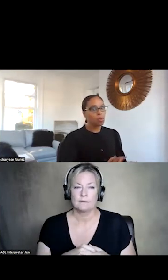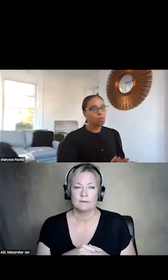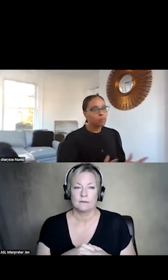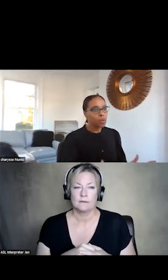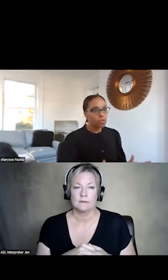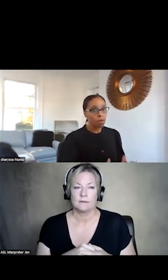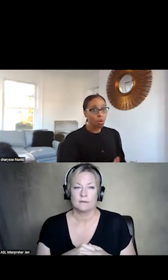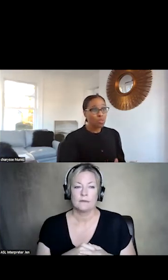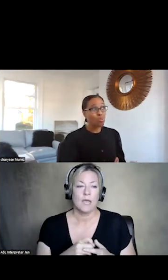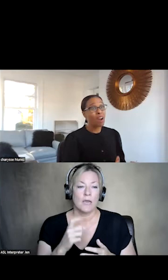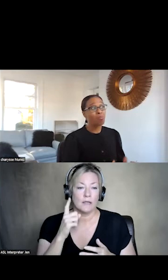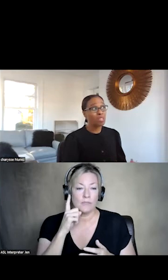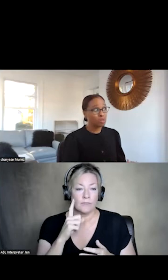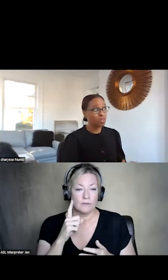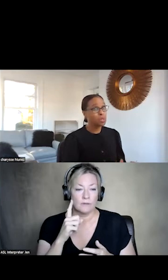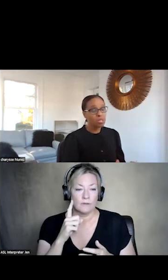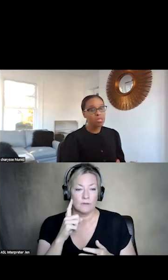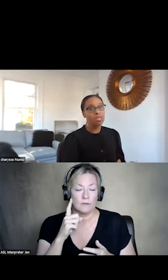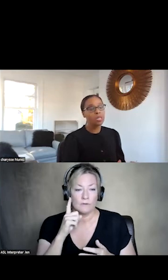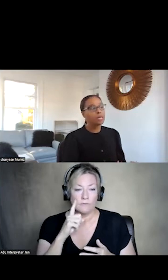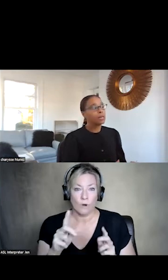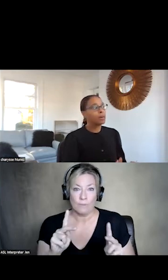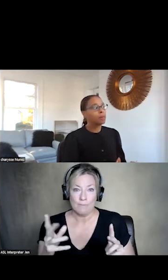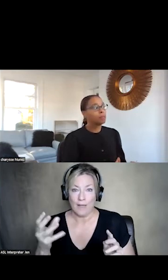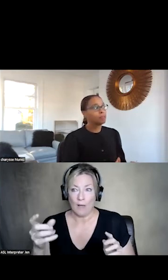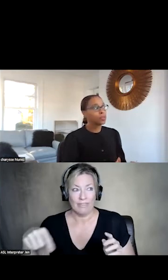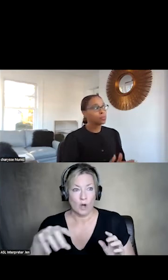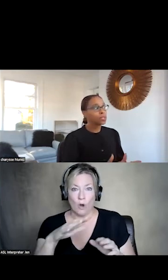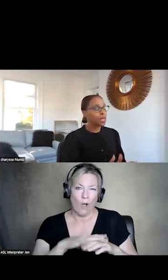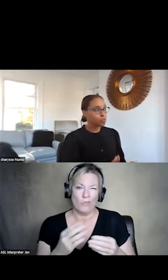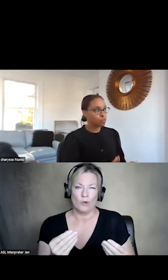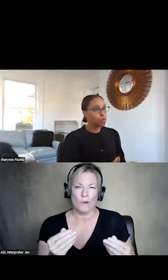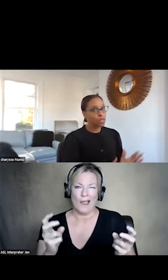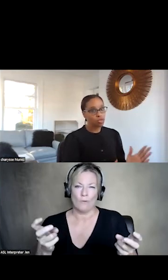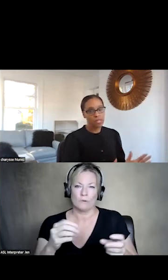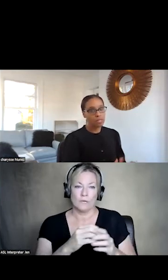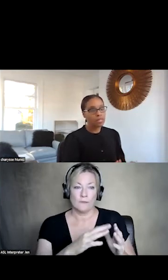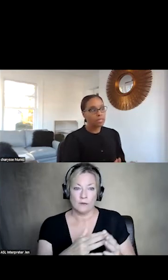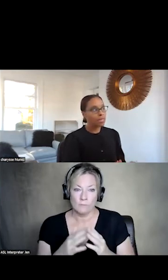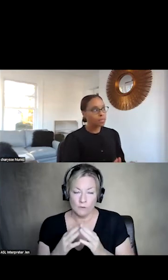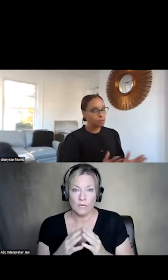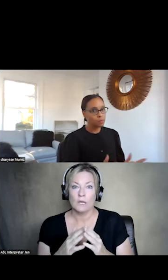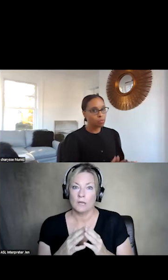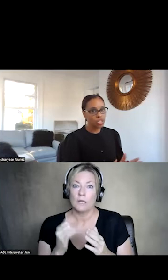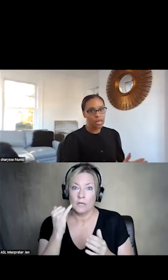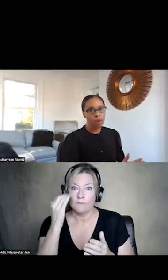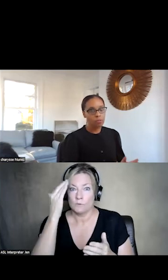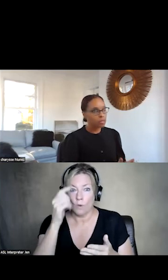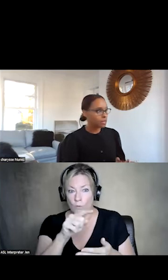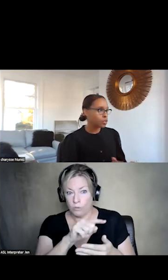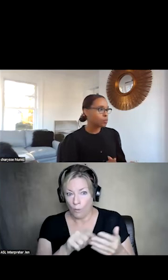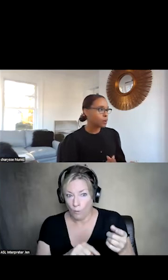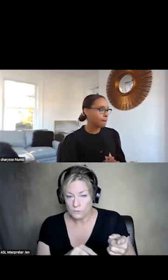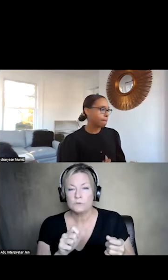I think for all of those that are on the ground in the community, could really help support addressing these as people are reaching out